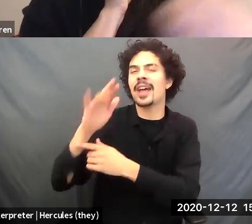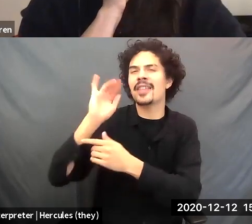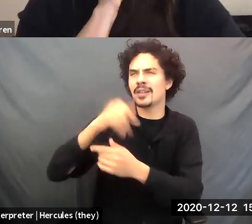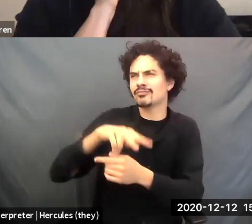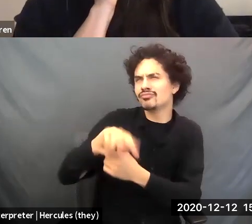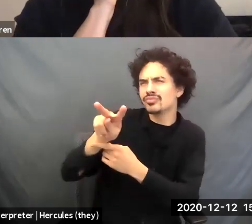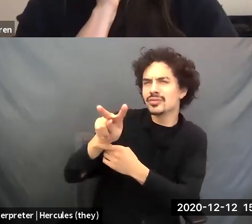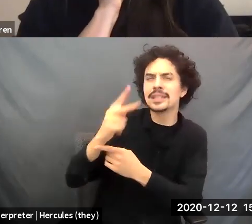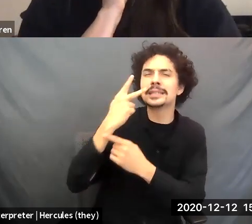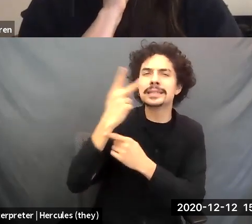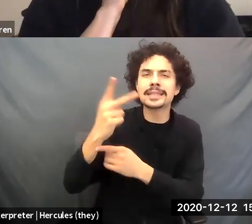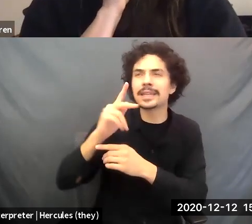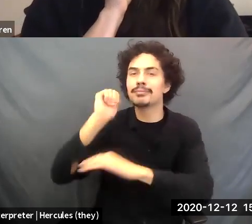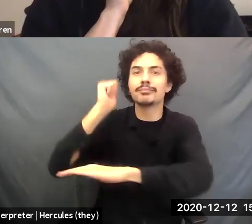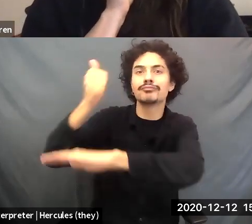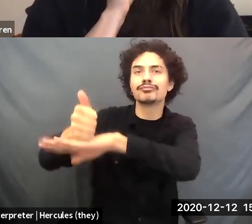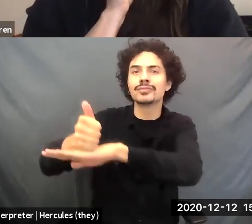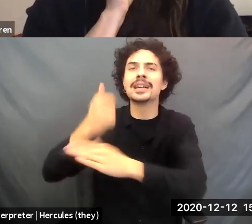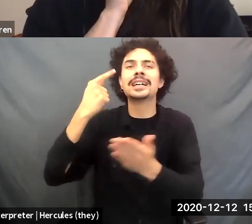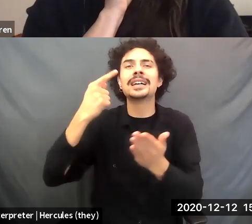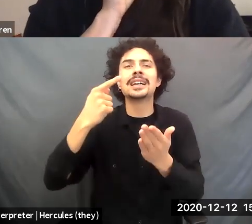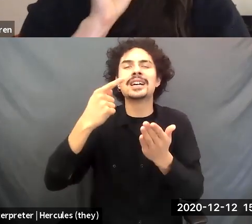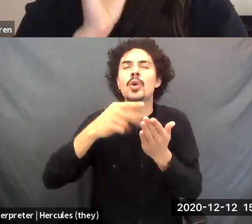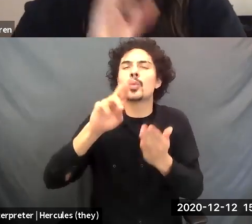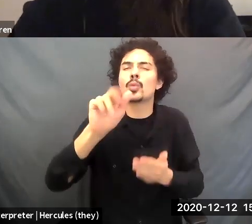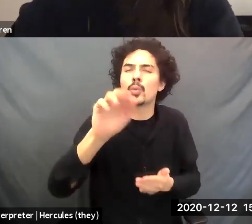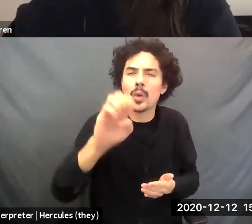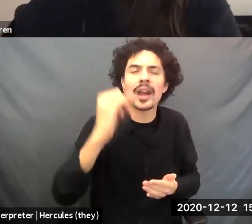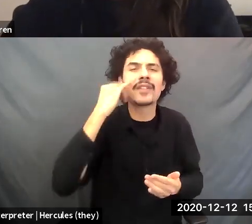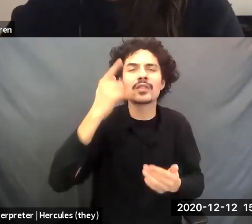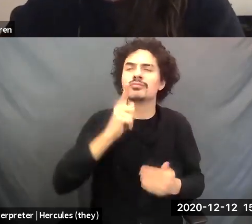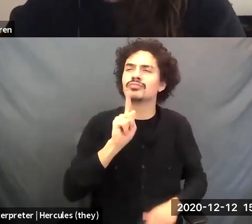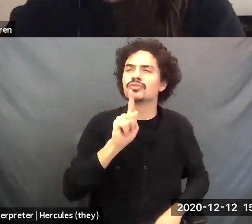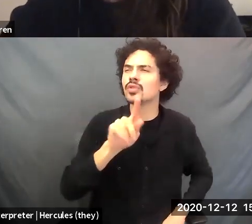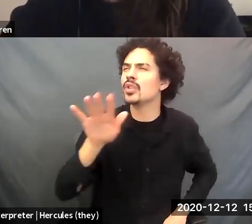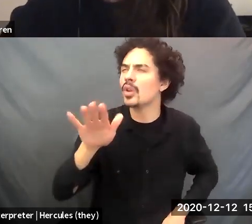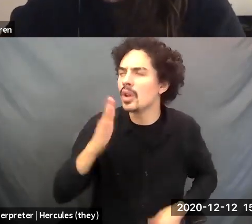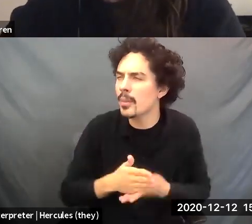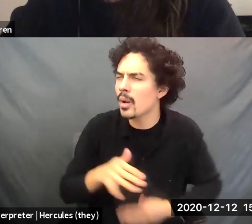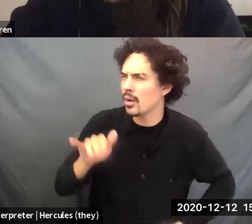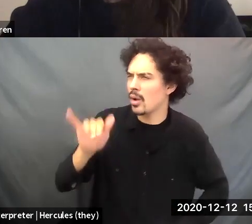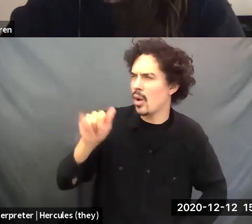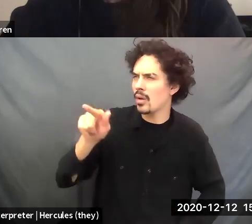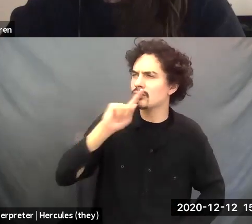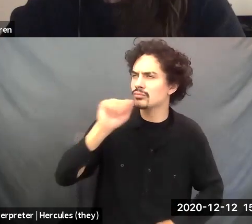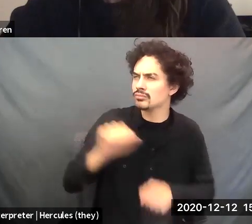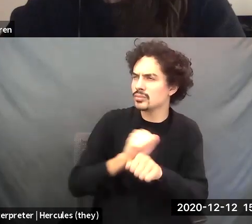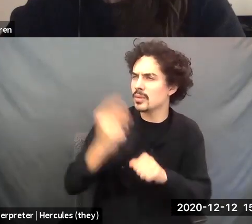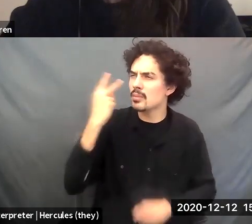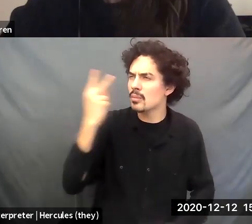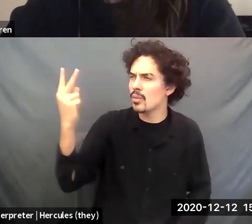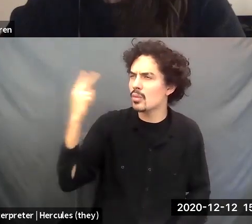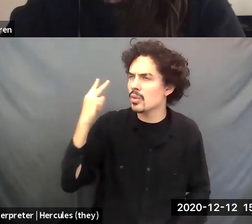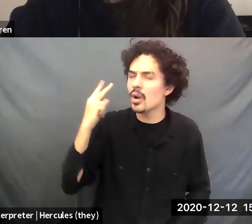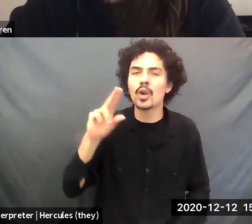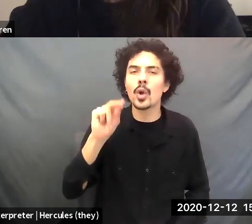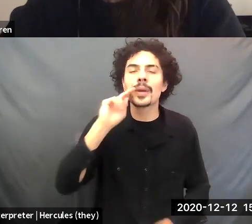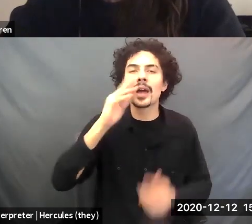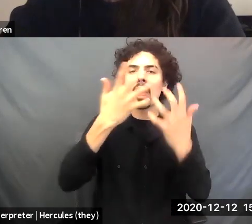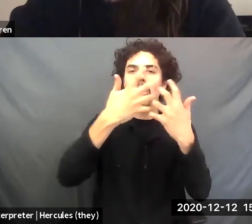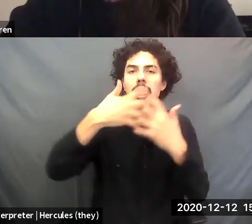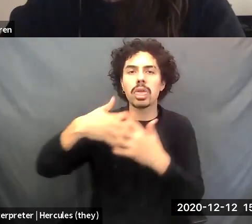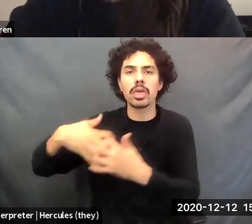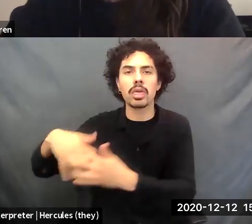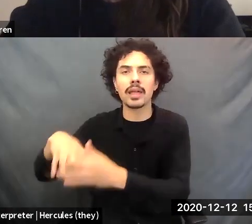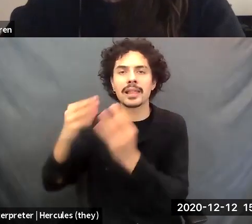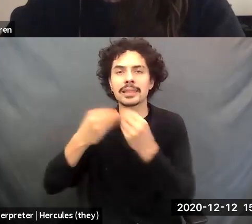monument, like very rarely do you actually stop and look at what's being memorialized. So they almost become naturalized within the landscape, the way in